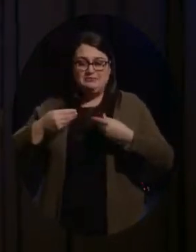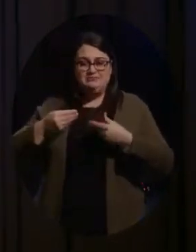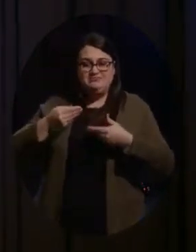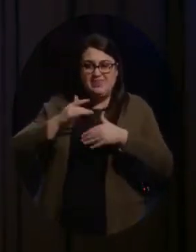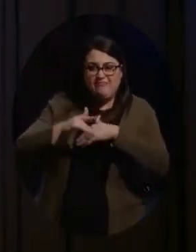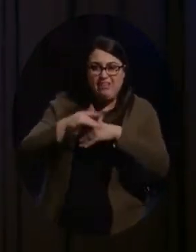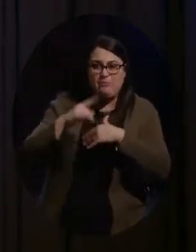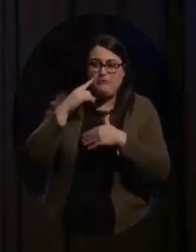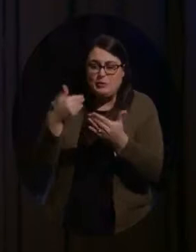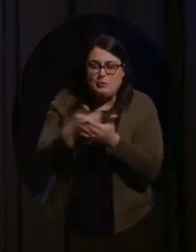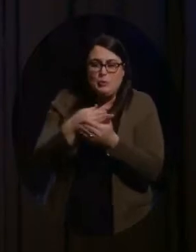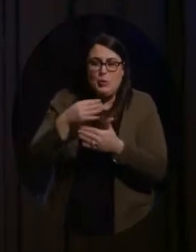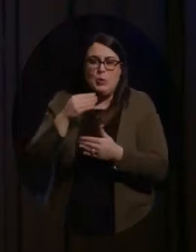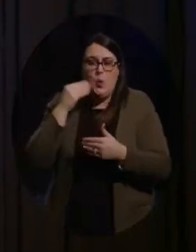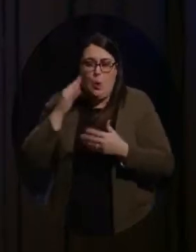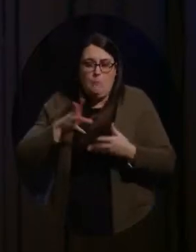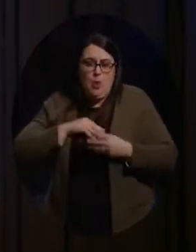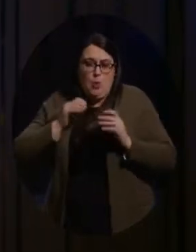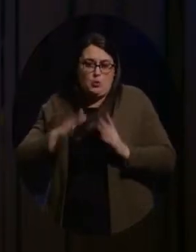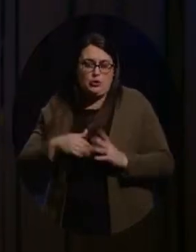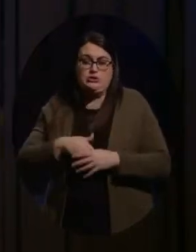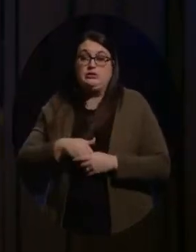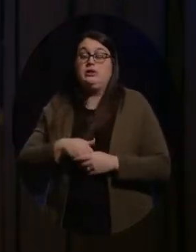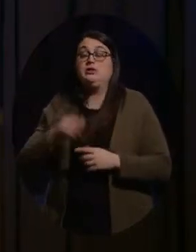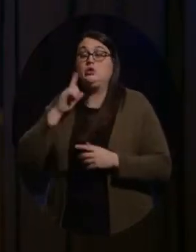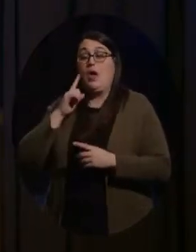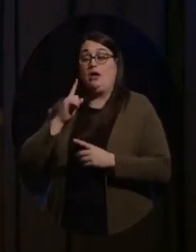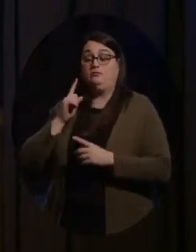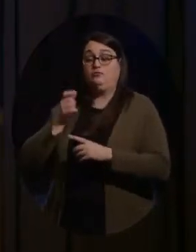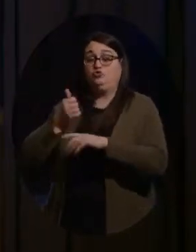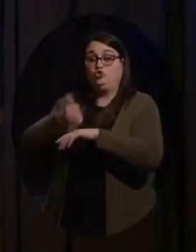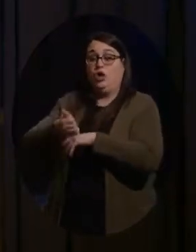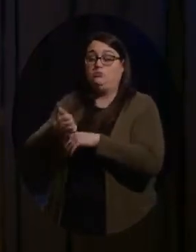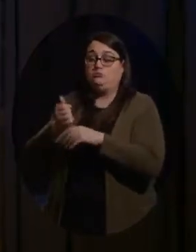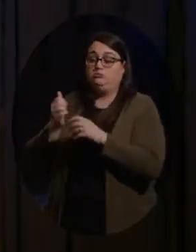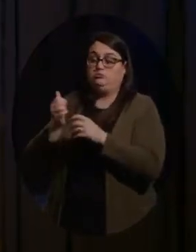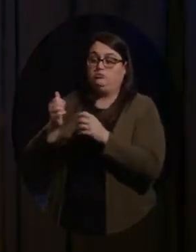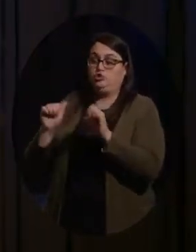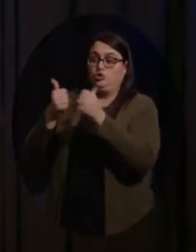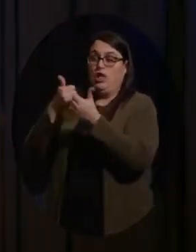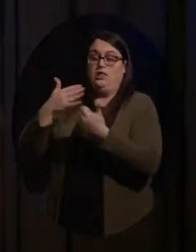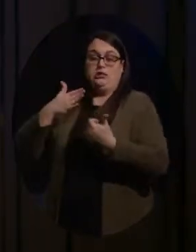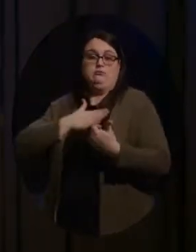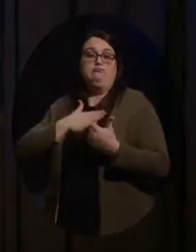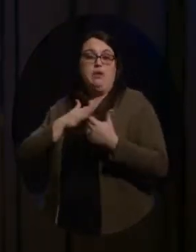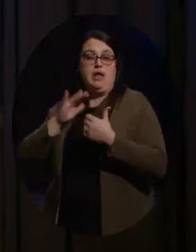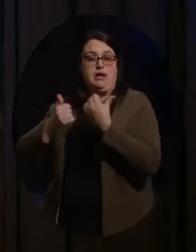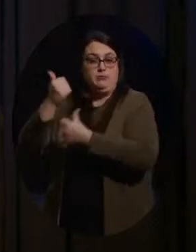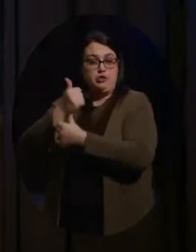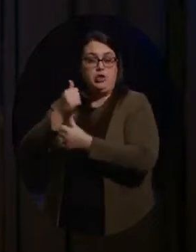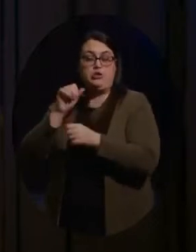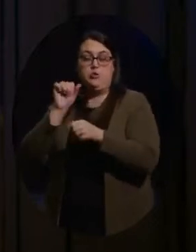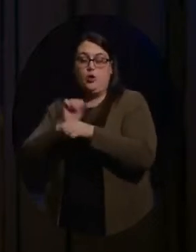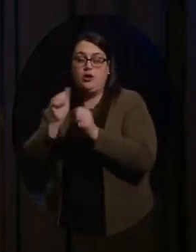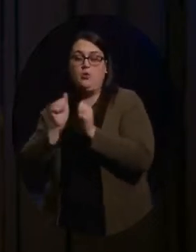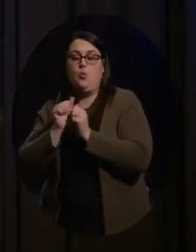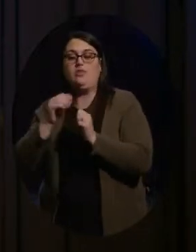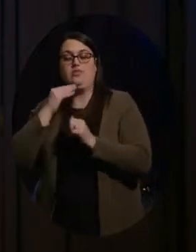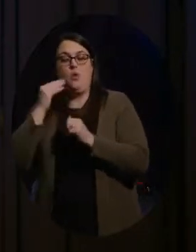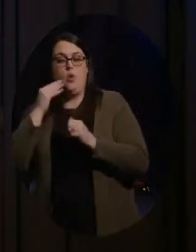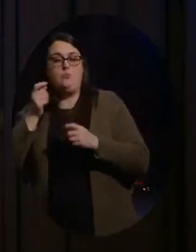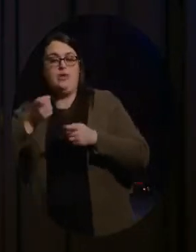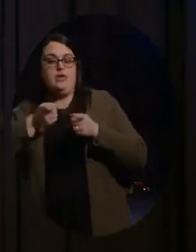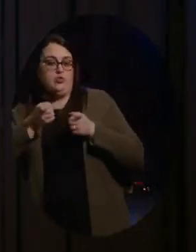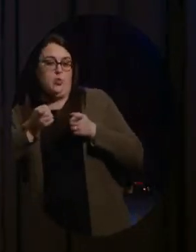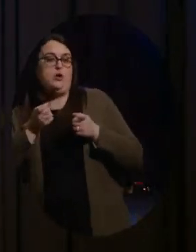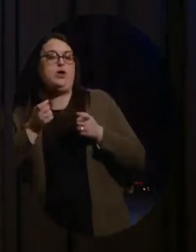homeowners, which is why I have tasked my administration, working with the Richmond Redevelopment Housing Authority and other community partners,